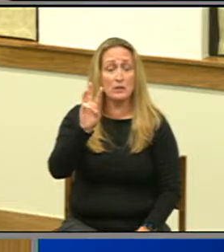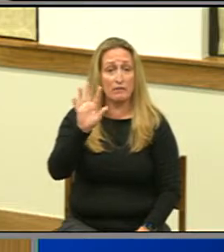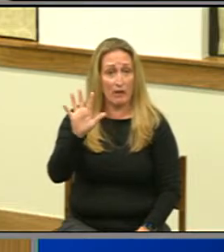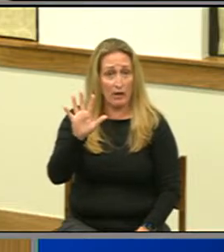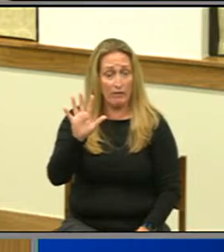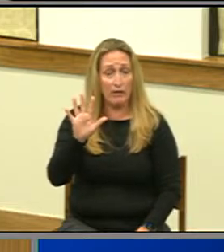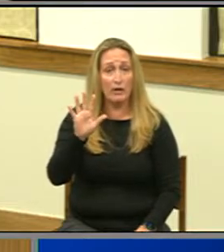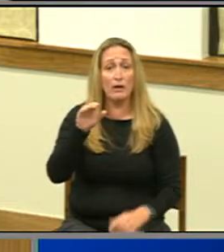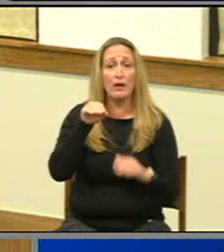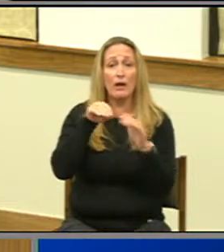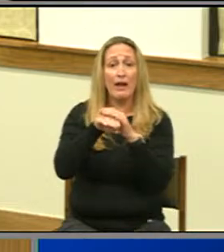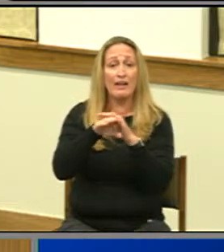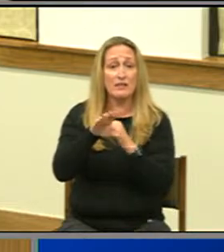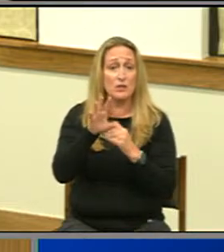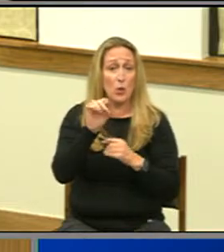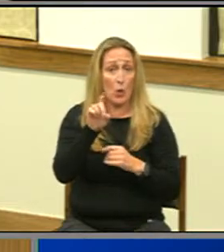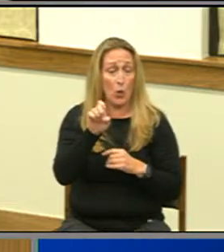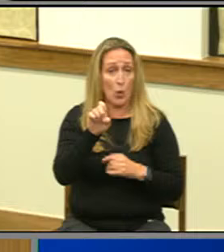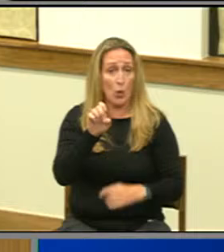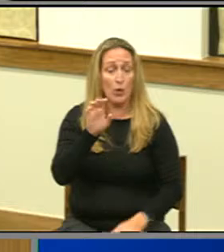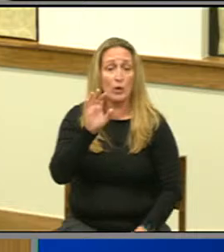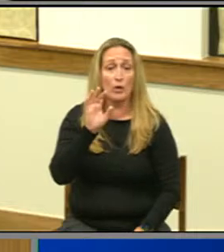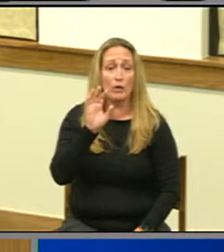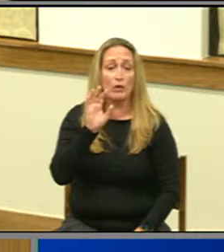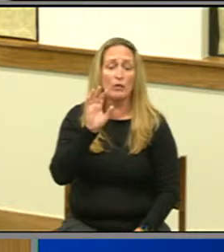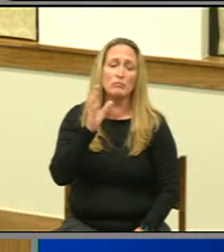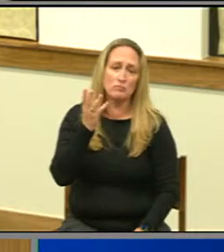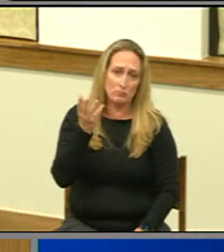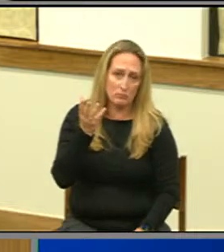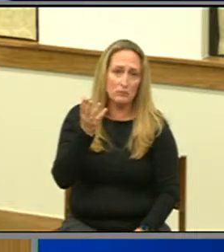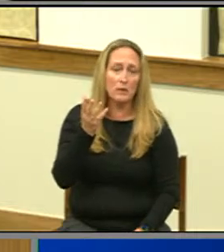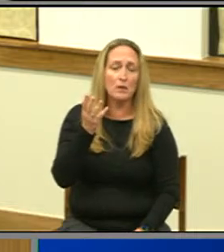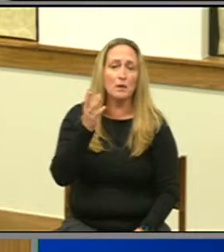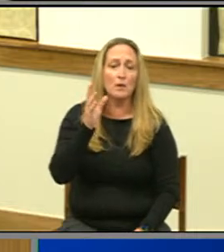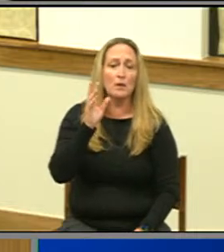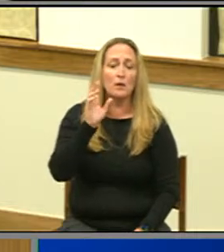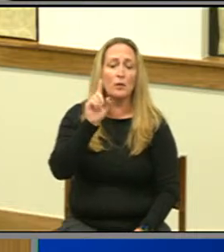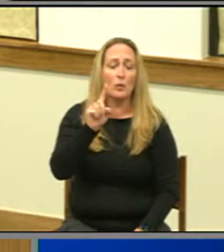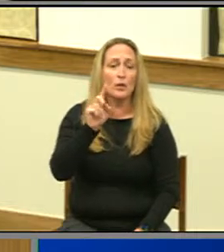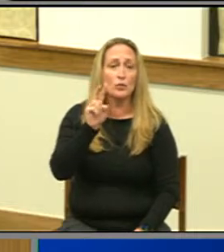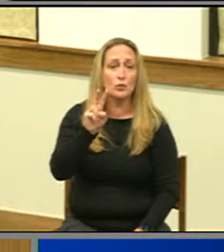213-306-3065, code number or the access code